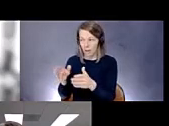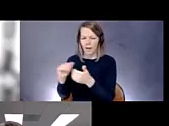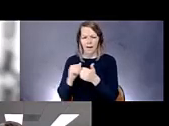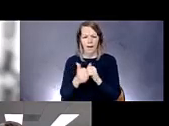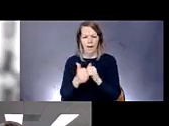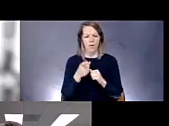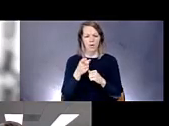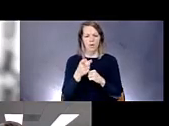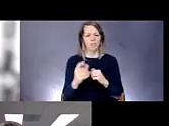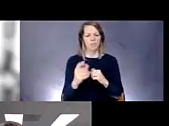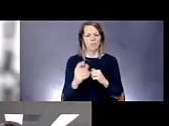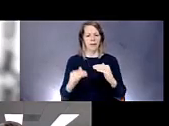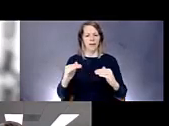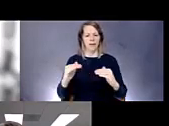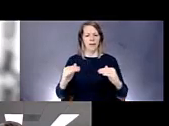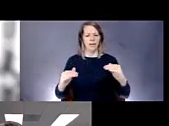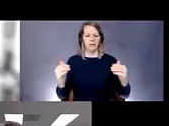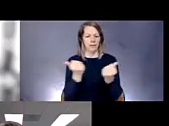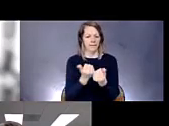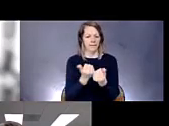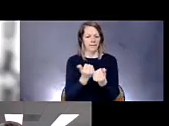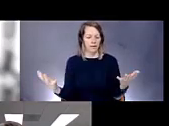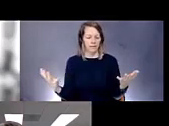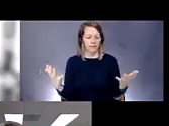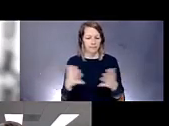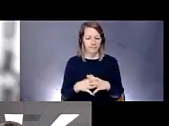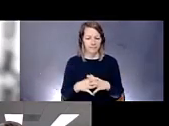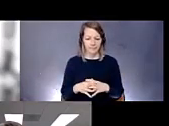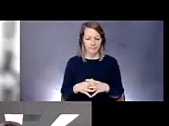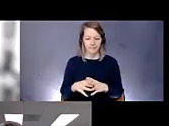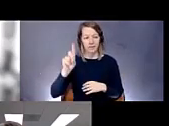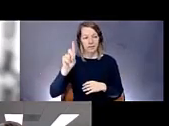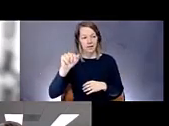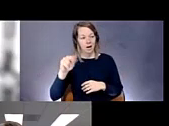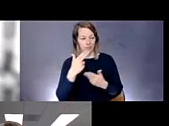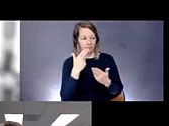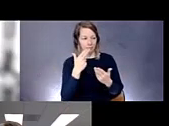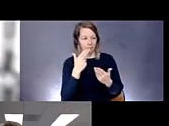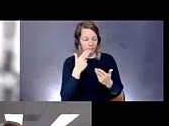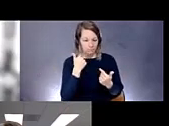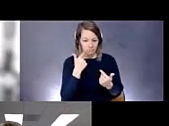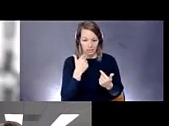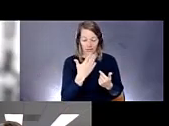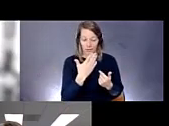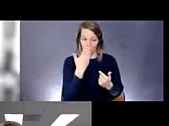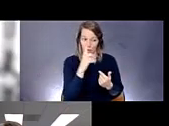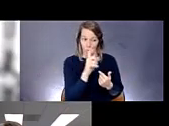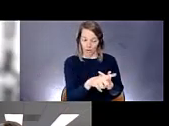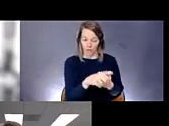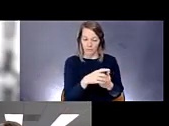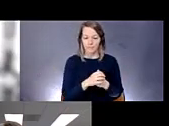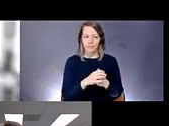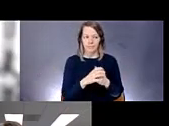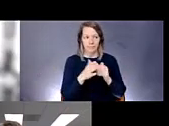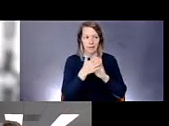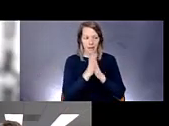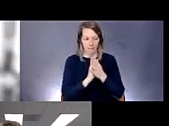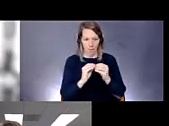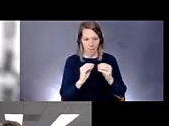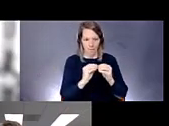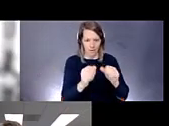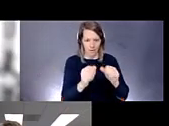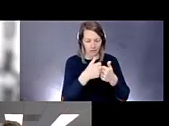you balance everything? That's a great question. And it's getting harder.